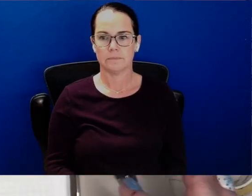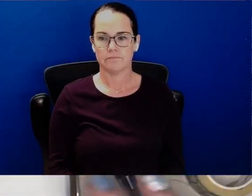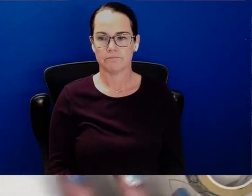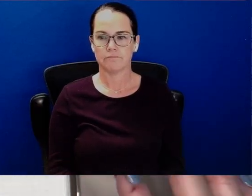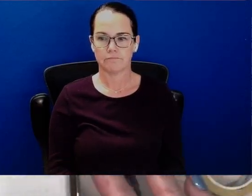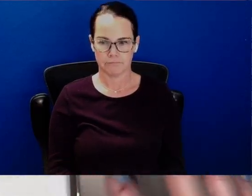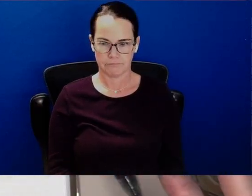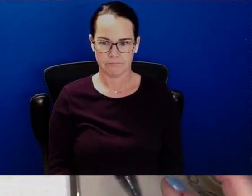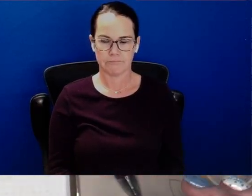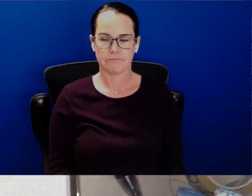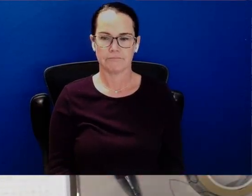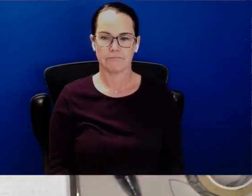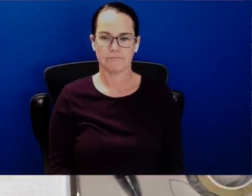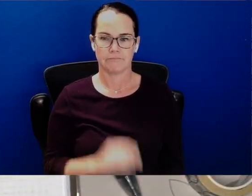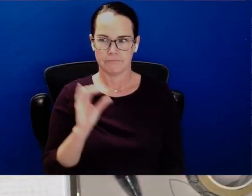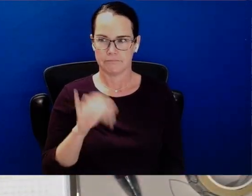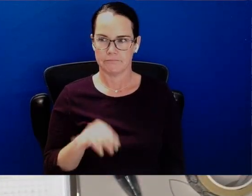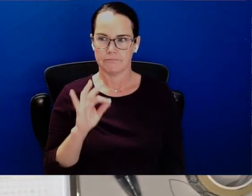All right, there's that.